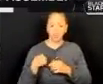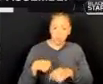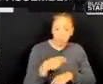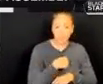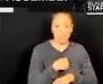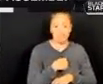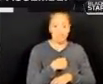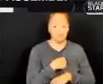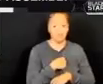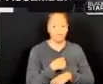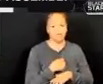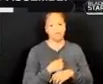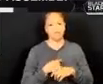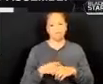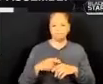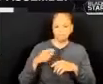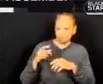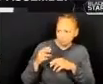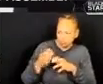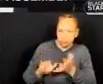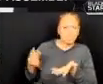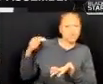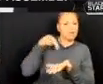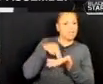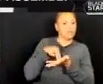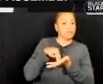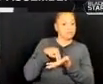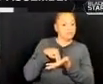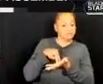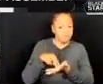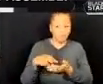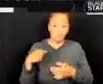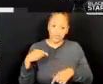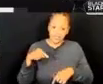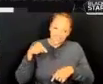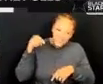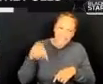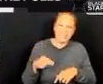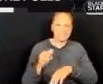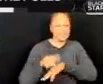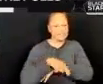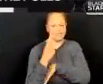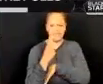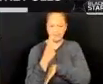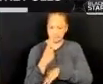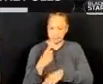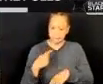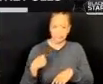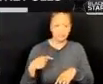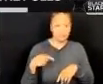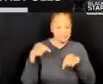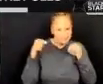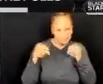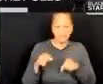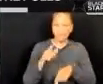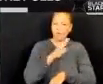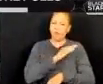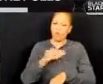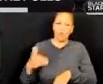And this is the day that the Lord hath made. This is the